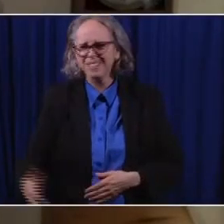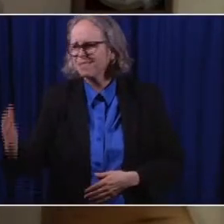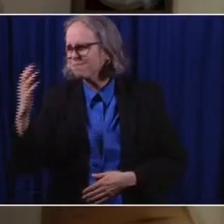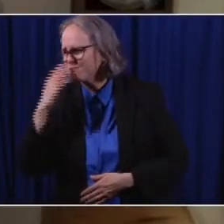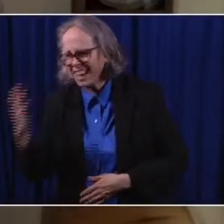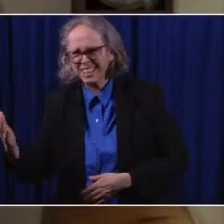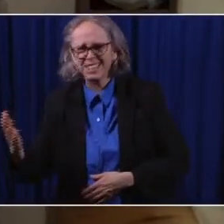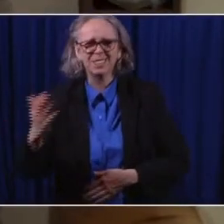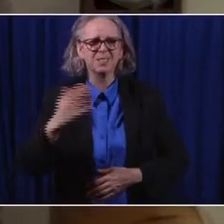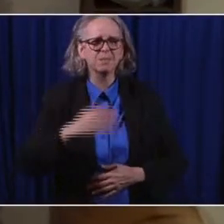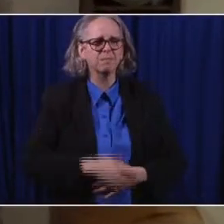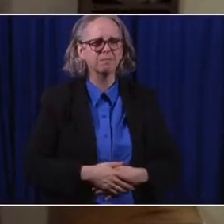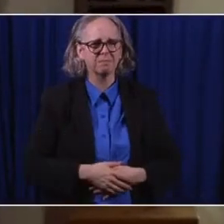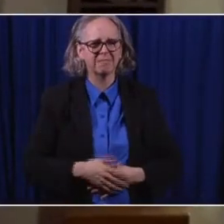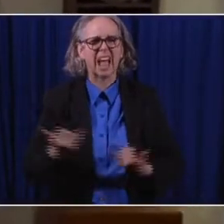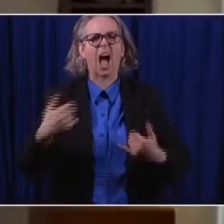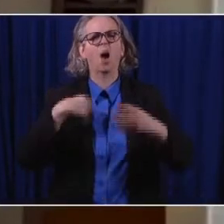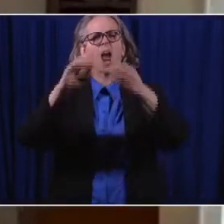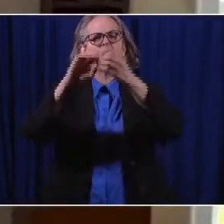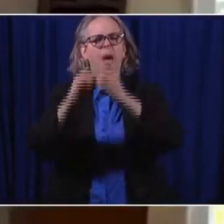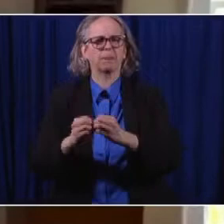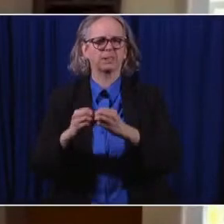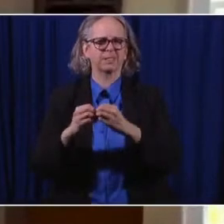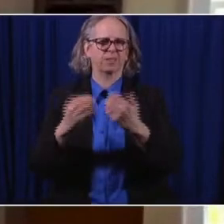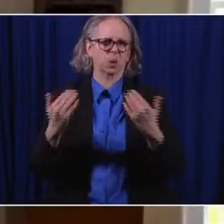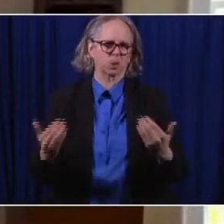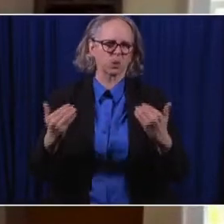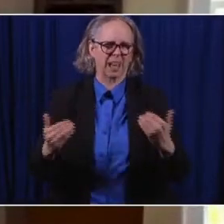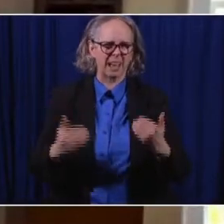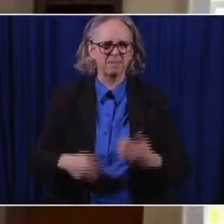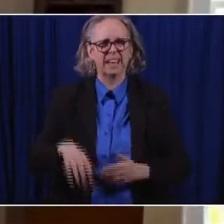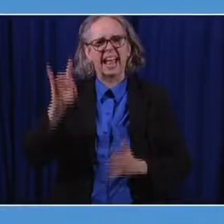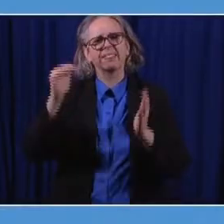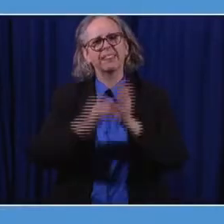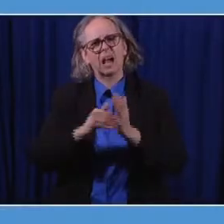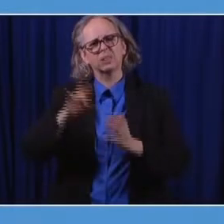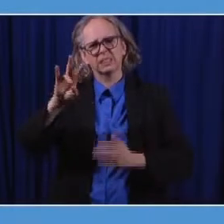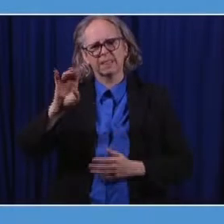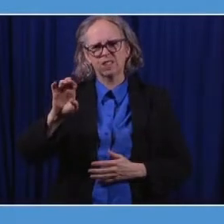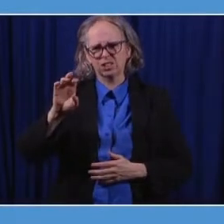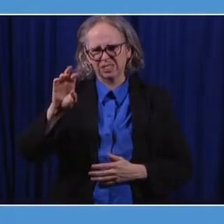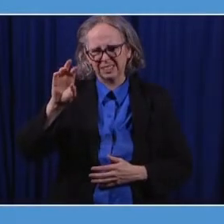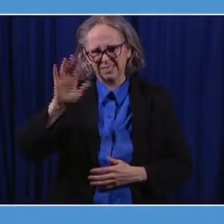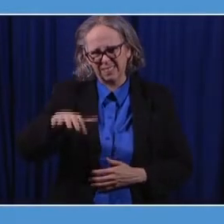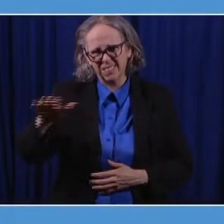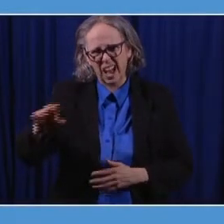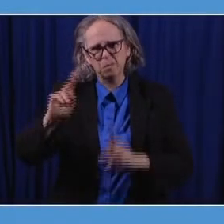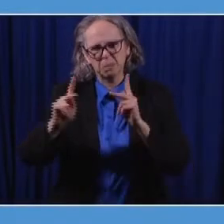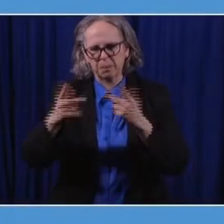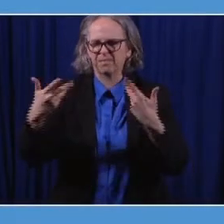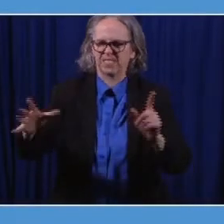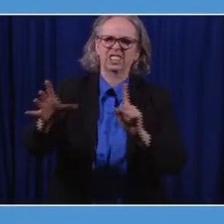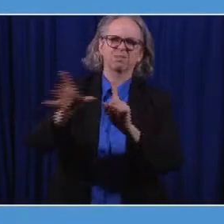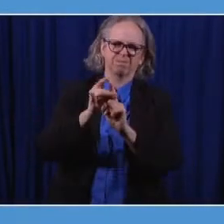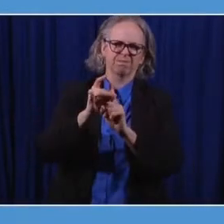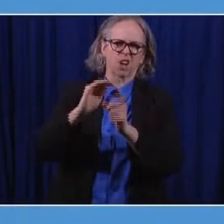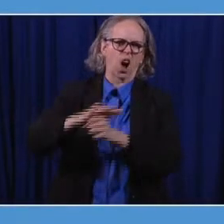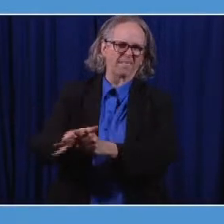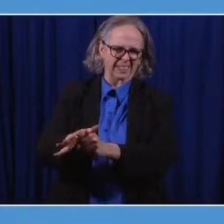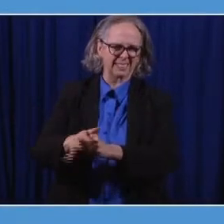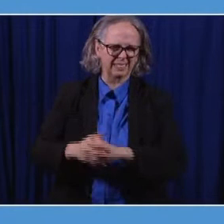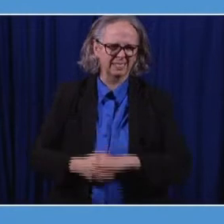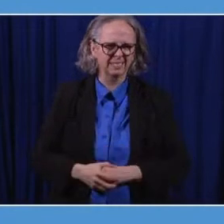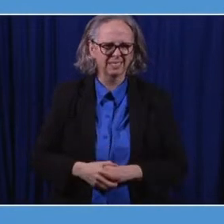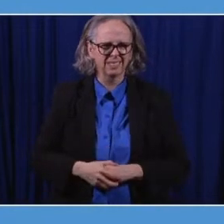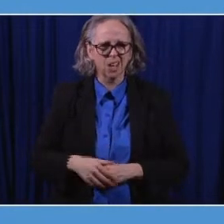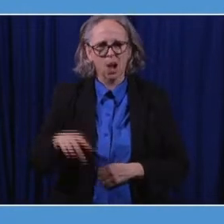go to the slides real quick. Today, we're reporting 8,755 new cases in Ohio. Sadly, we had